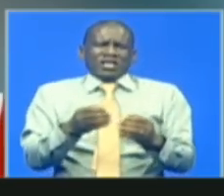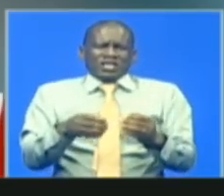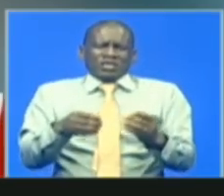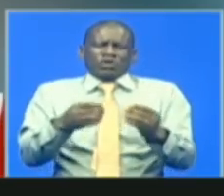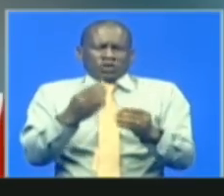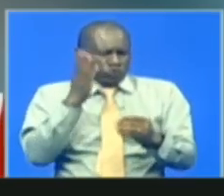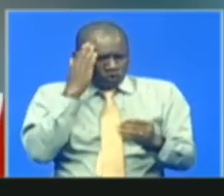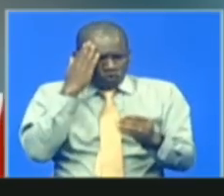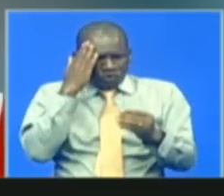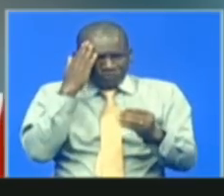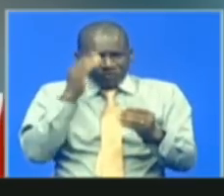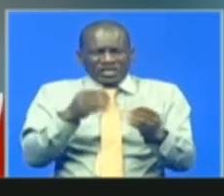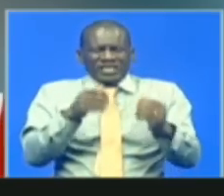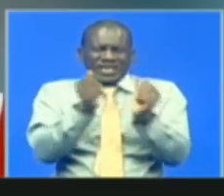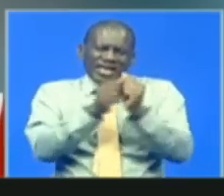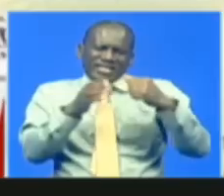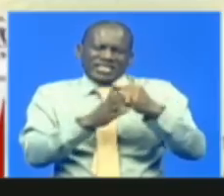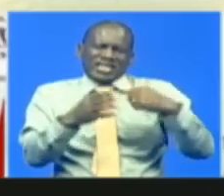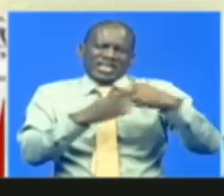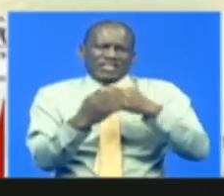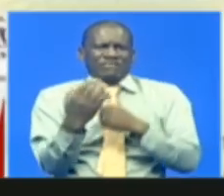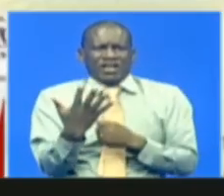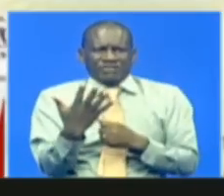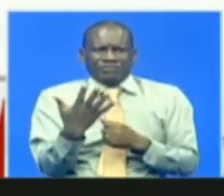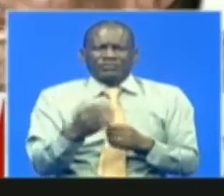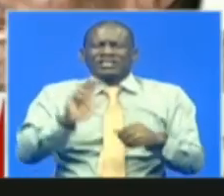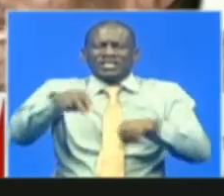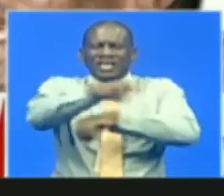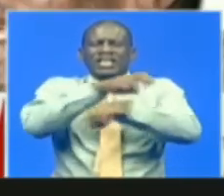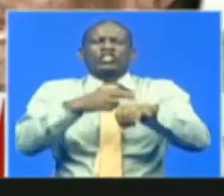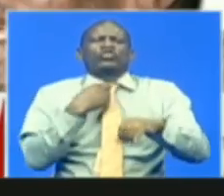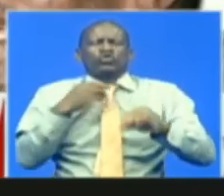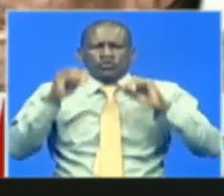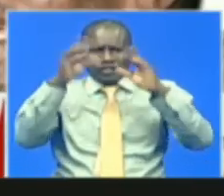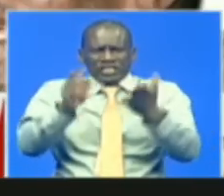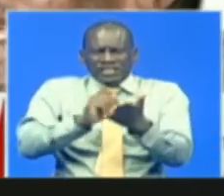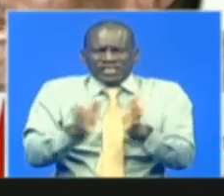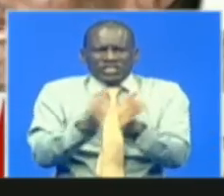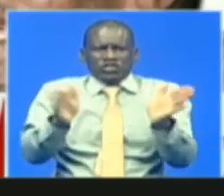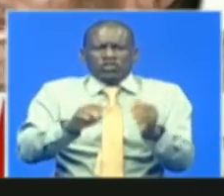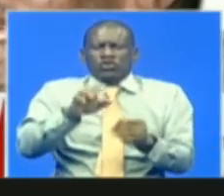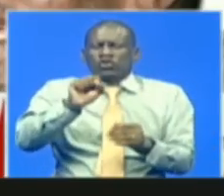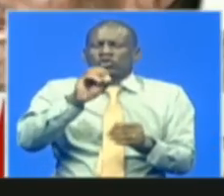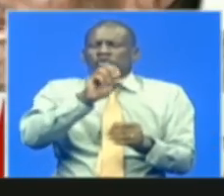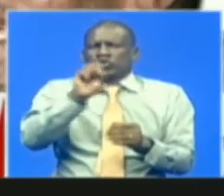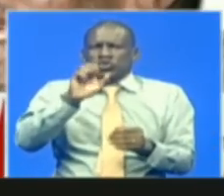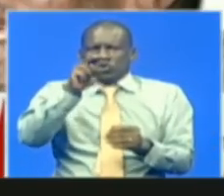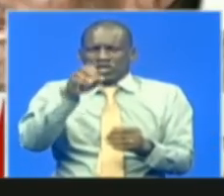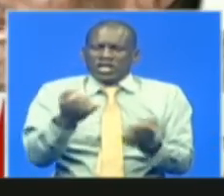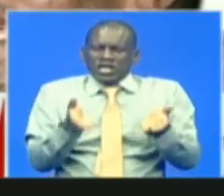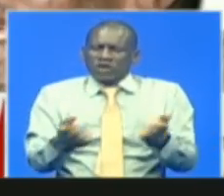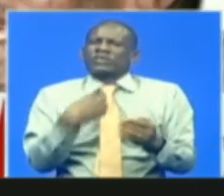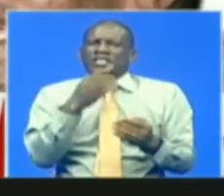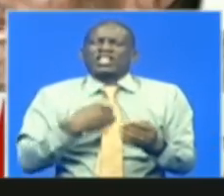limelight and prominence way back in 1985. The Kenya National Union of Teachers Secretary General Wilson Sosion now says that they